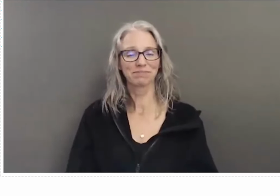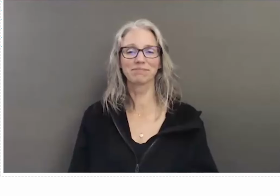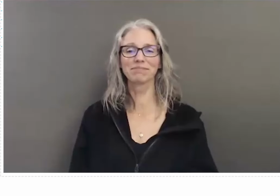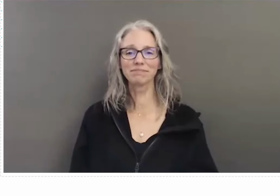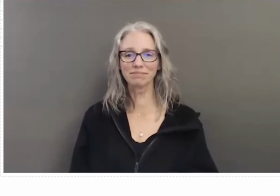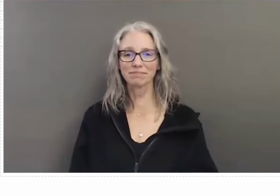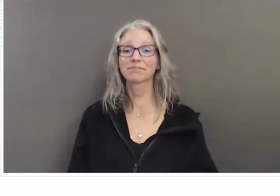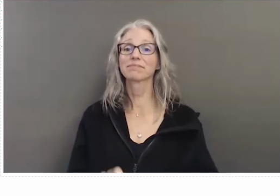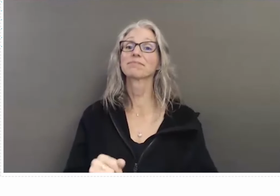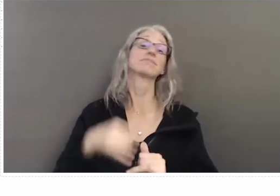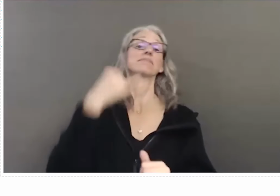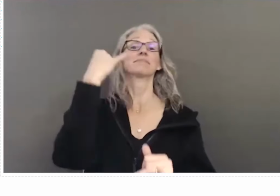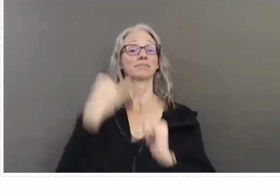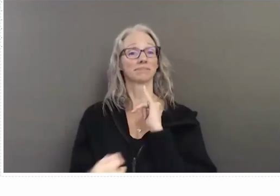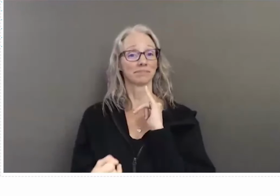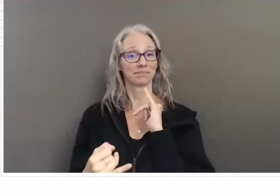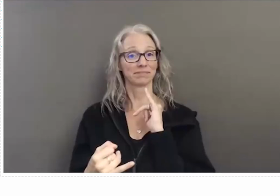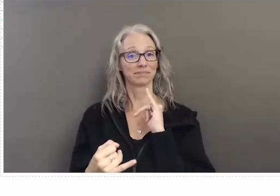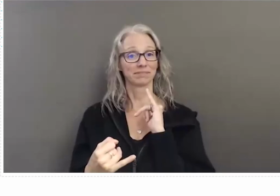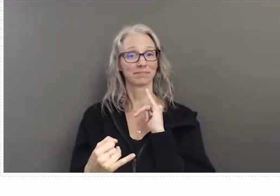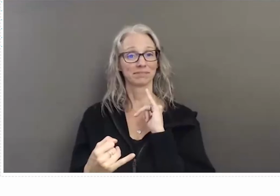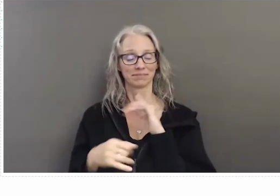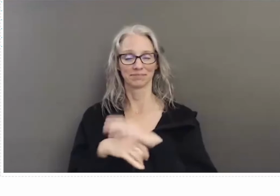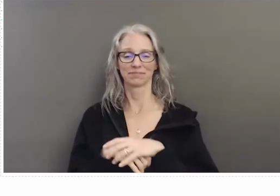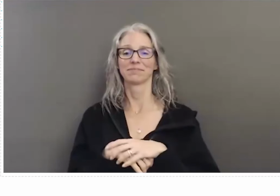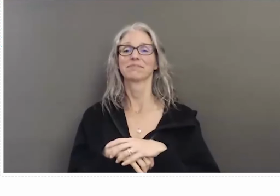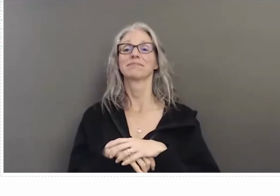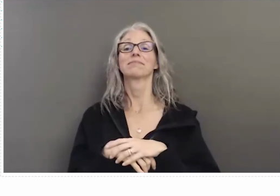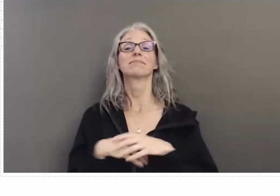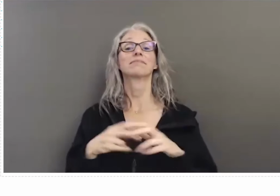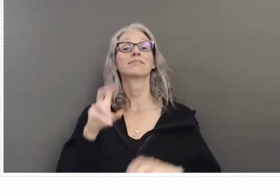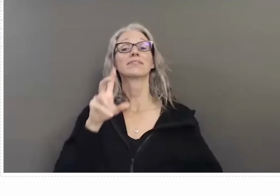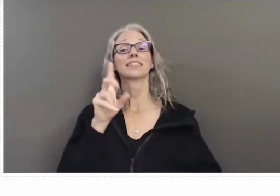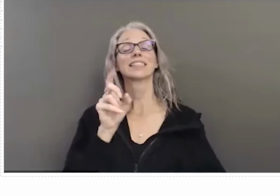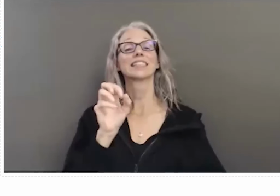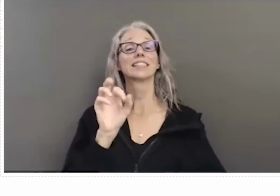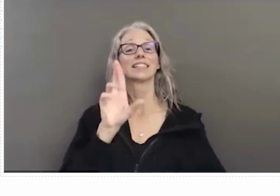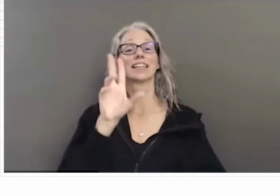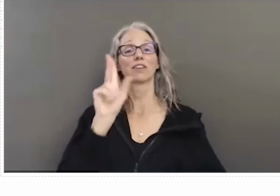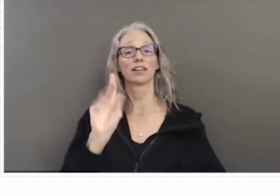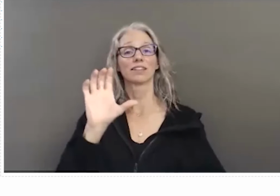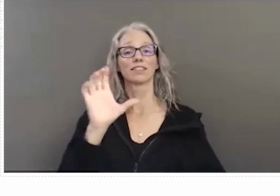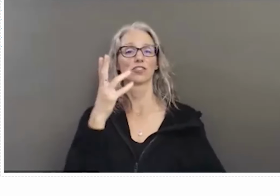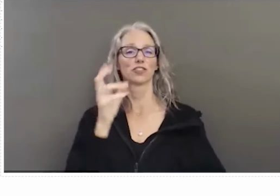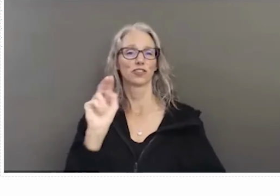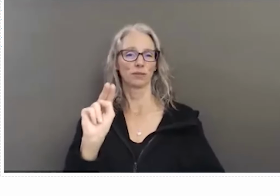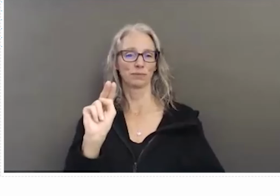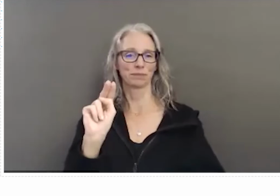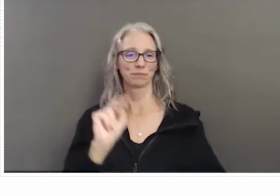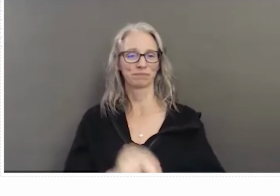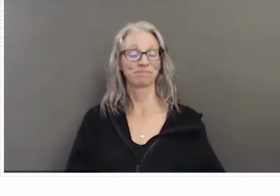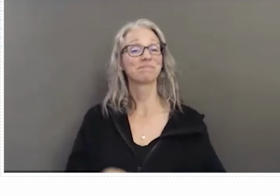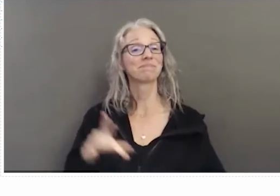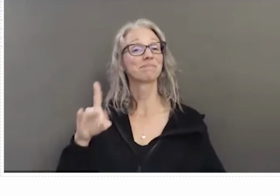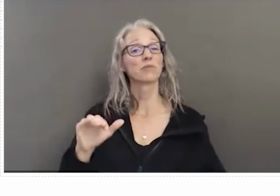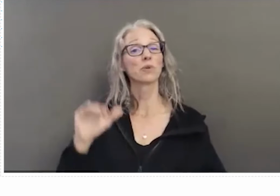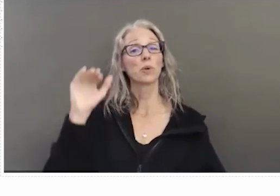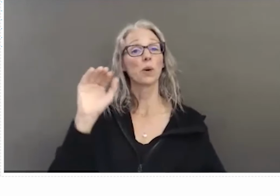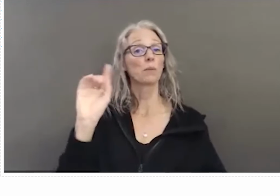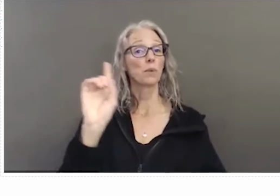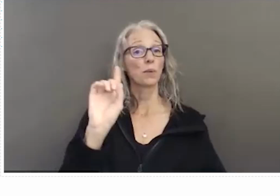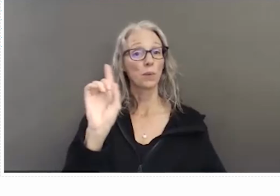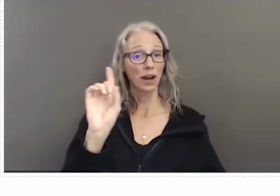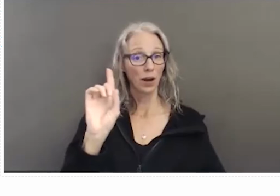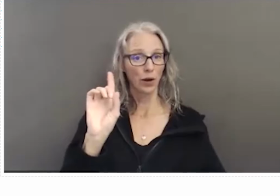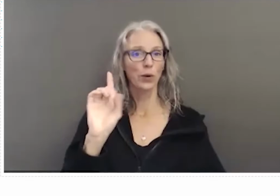And finally, last but certainly not least, is Derek Chan. Derek grew up in colonial Hong